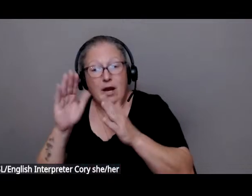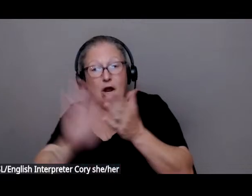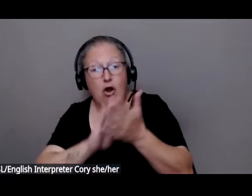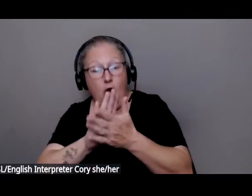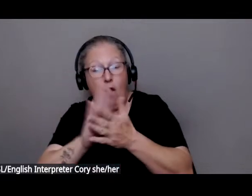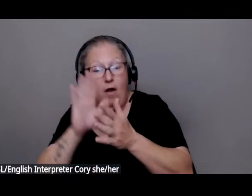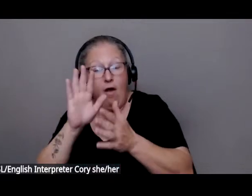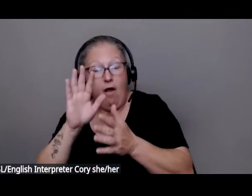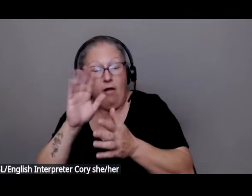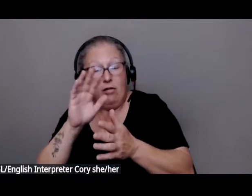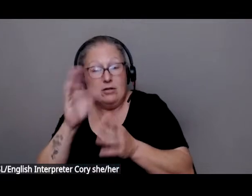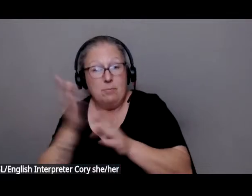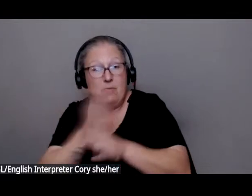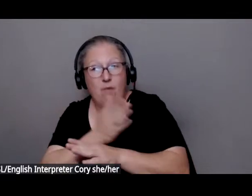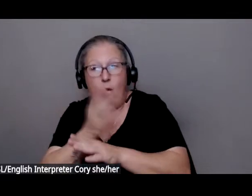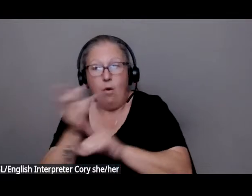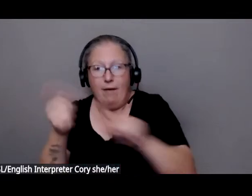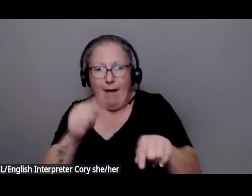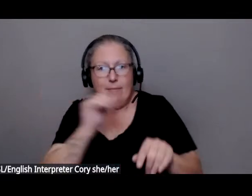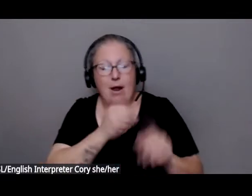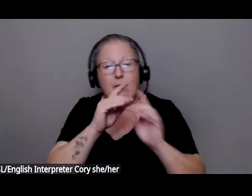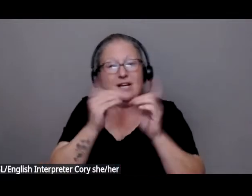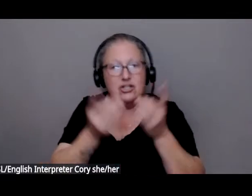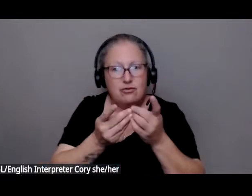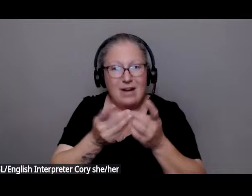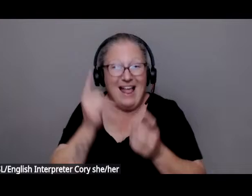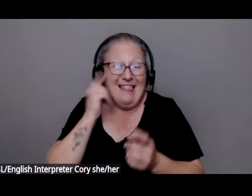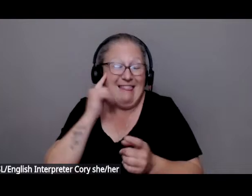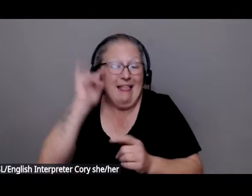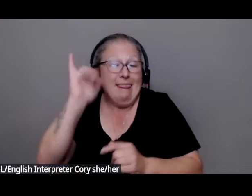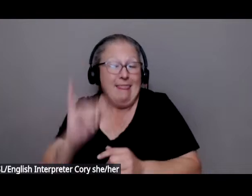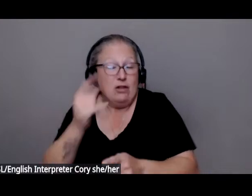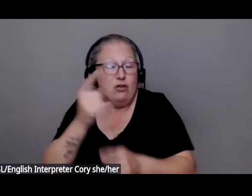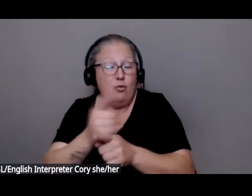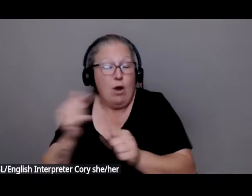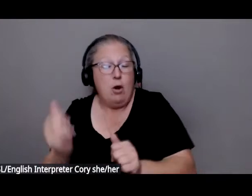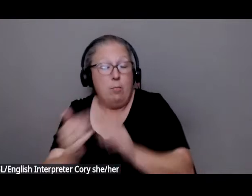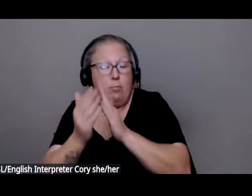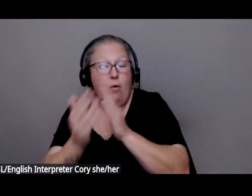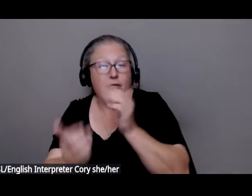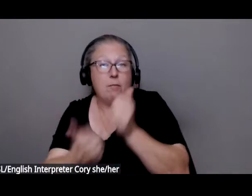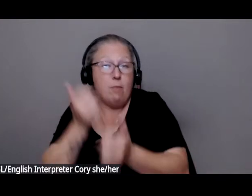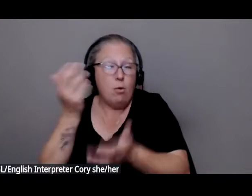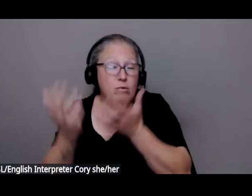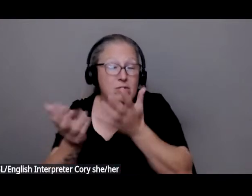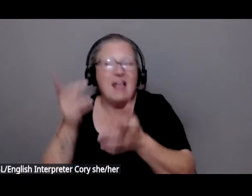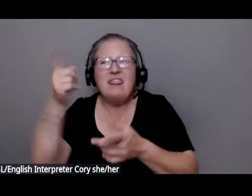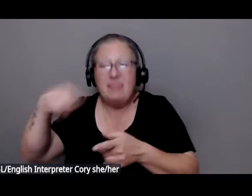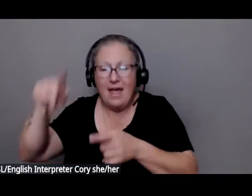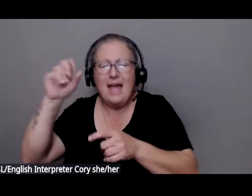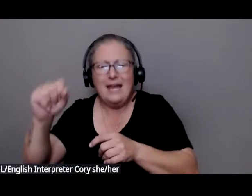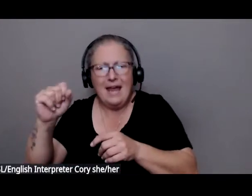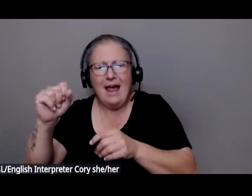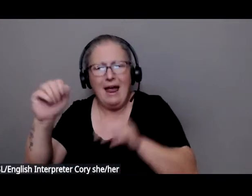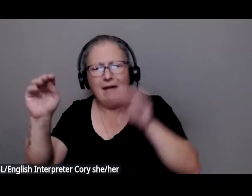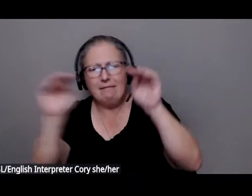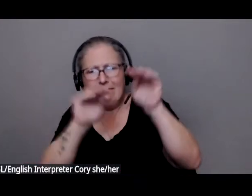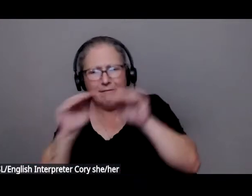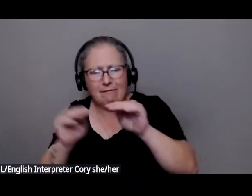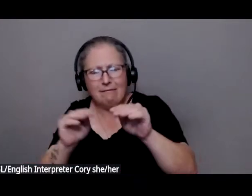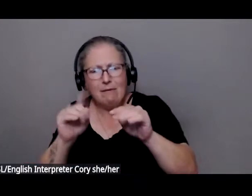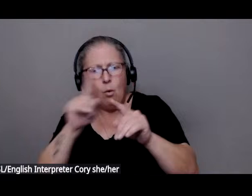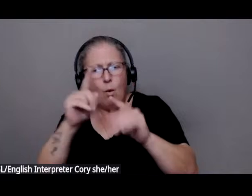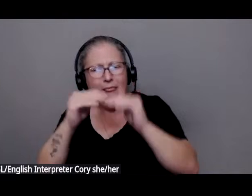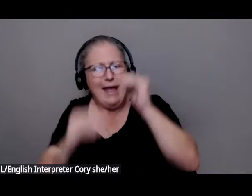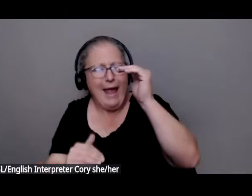district. So I think that's the right approach for the most part. I think, yeah, they can fill in some gaps, but I actually think,